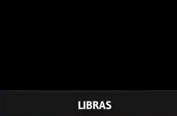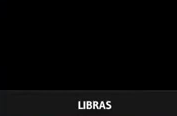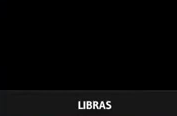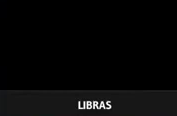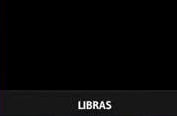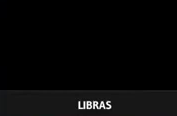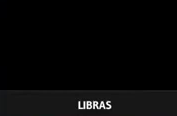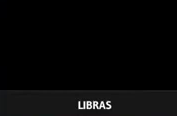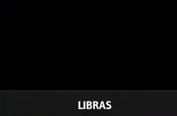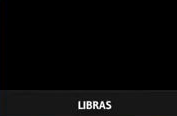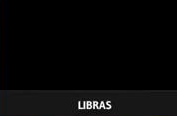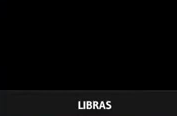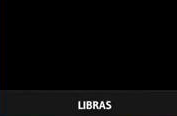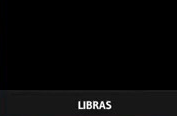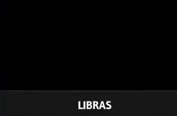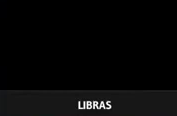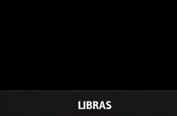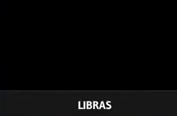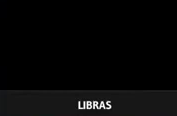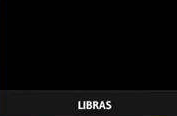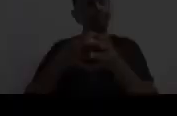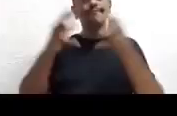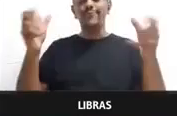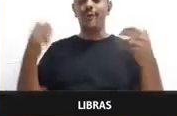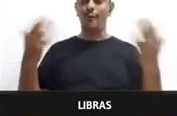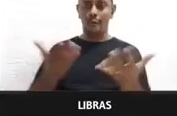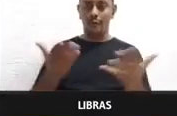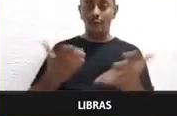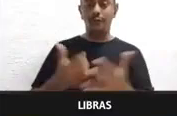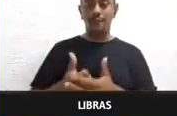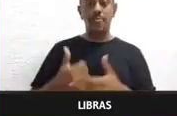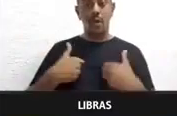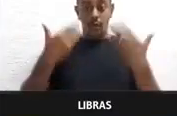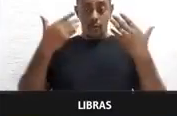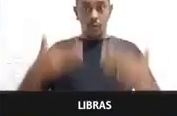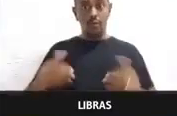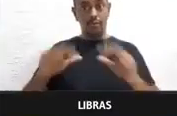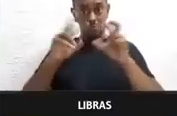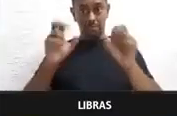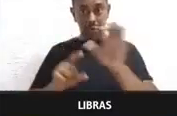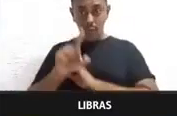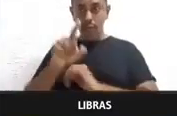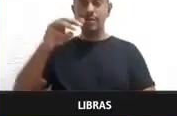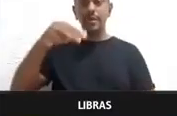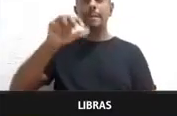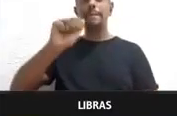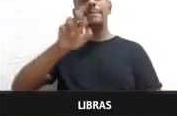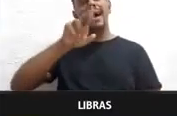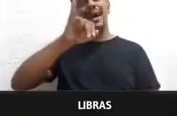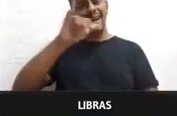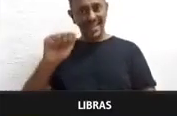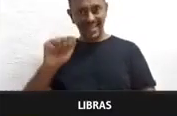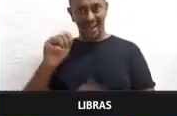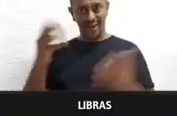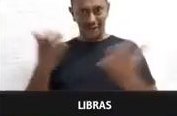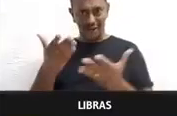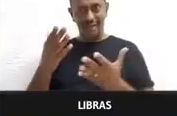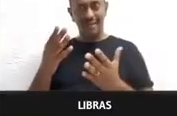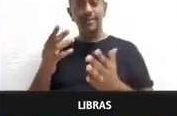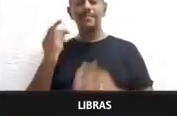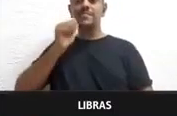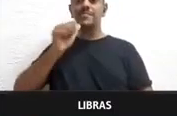Avançados nessa questão. Eu tenho uma questão aqui, uma pergunta da Maria do Rosário. Ela